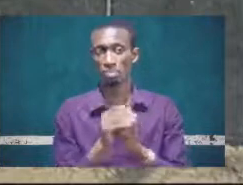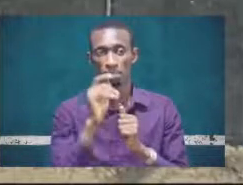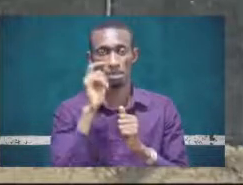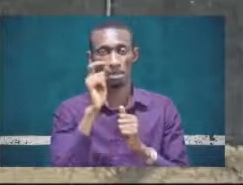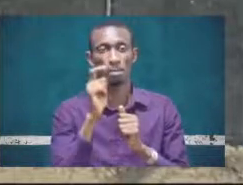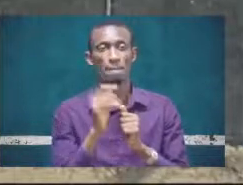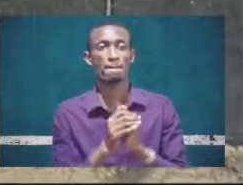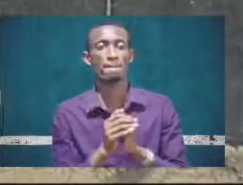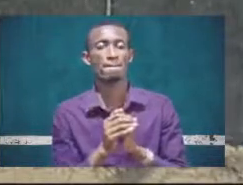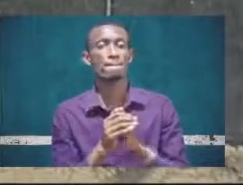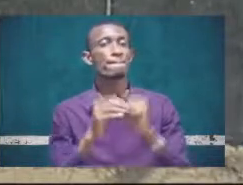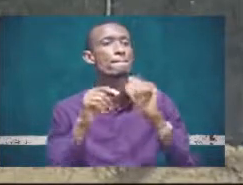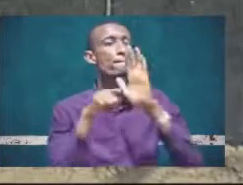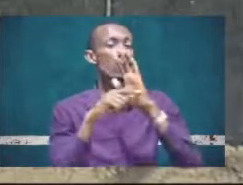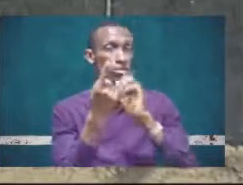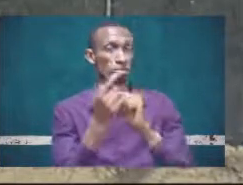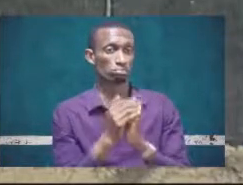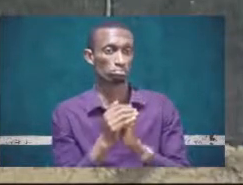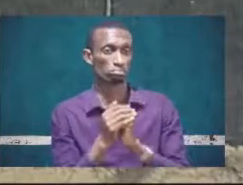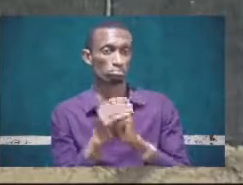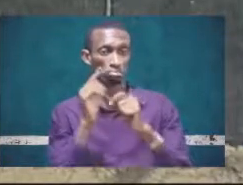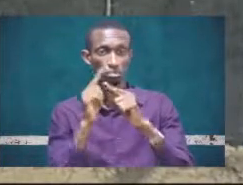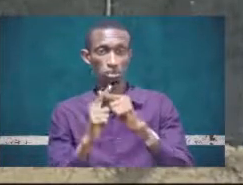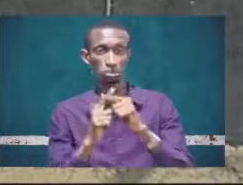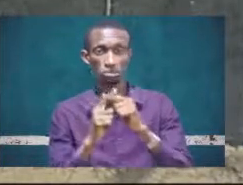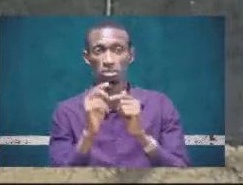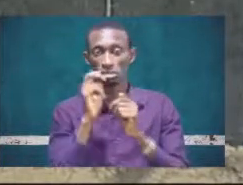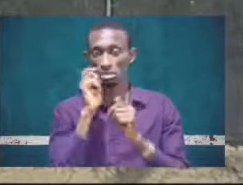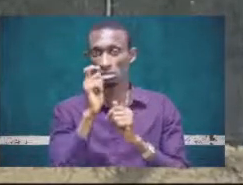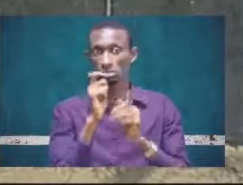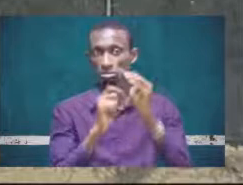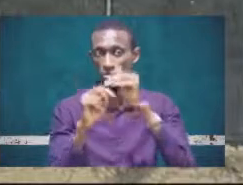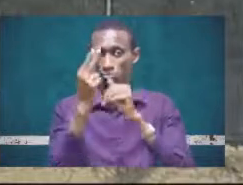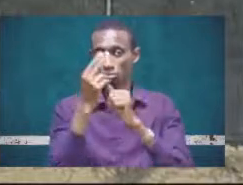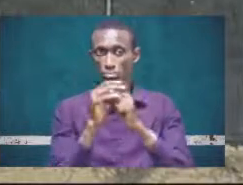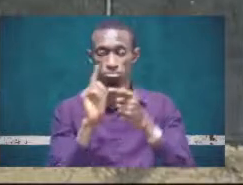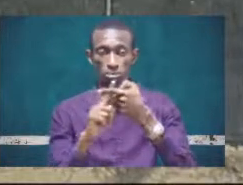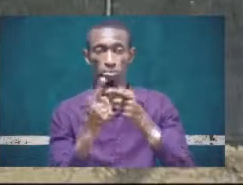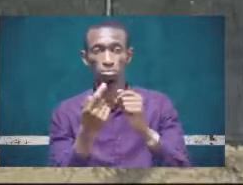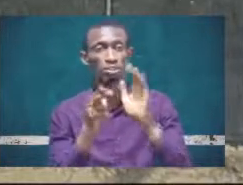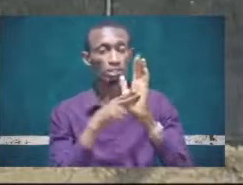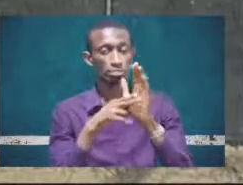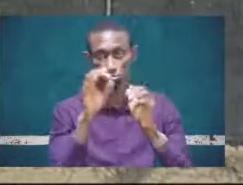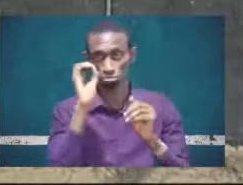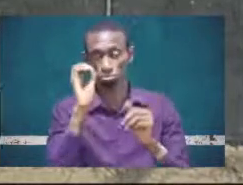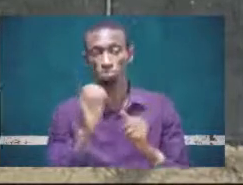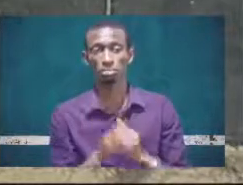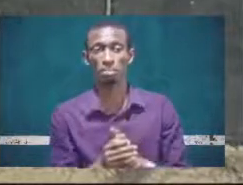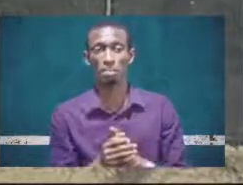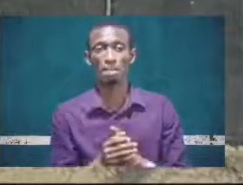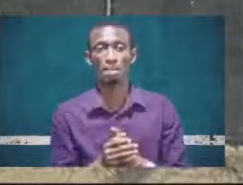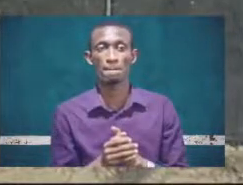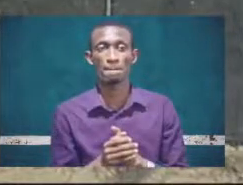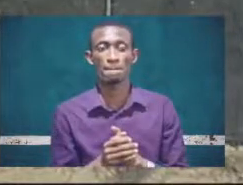x minus 1 times x squared plus 1 equals 0,